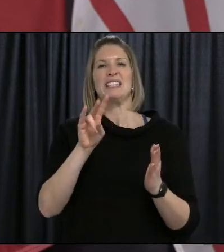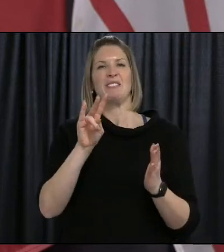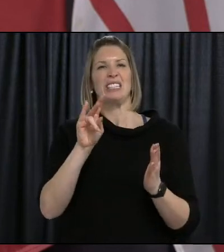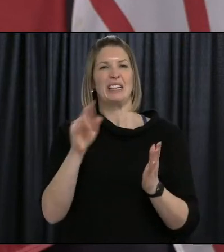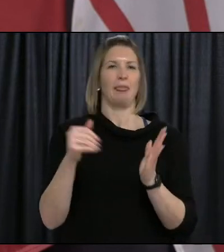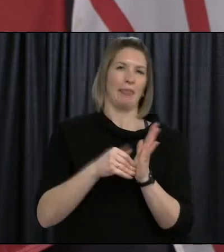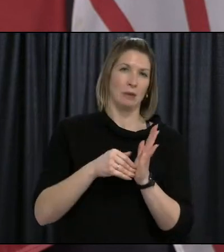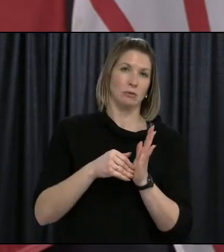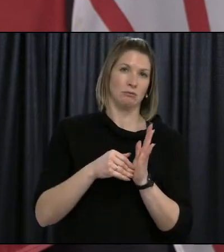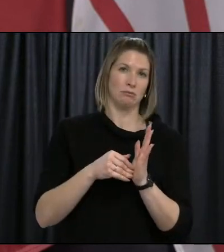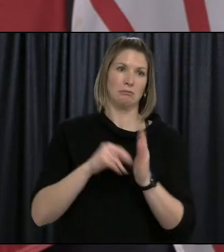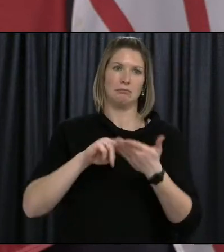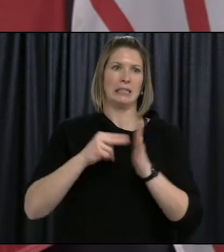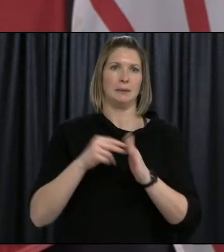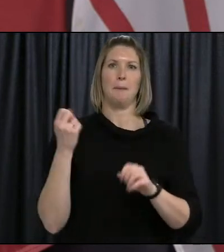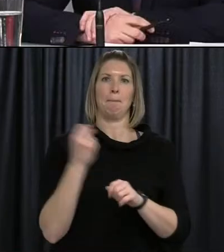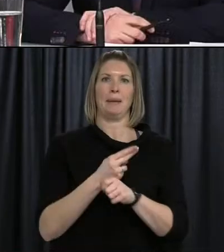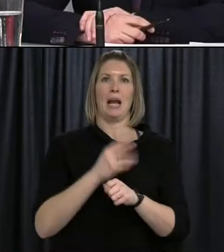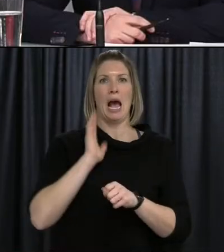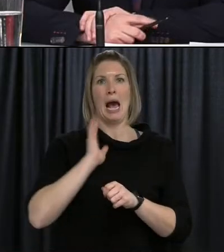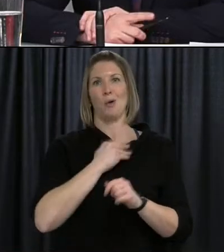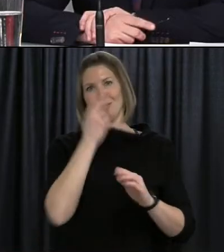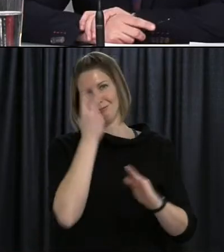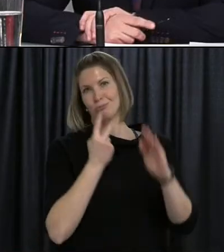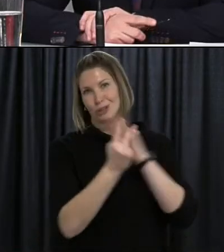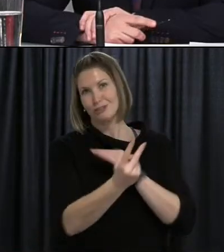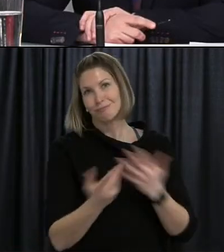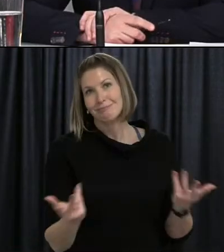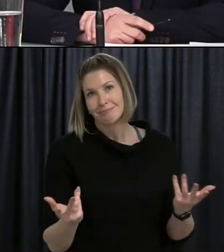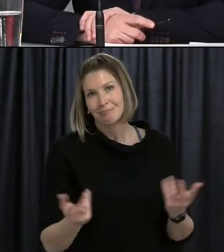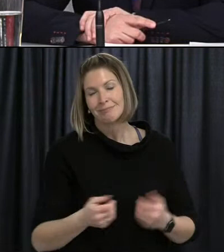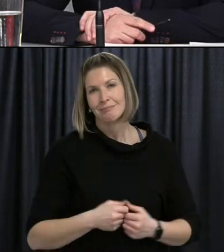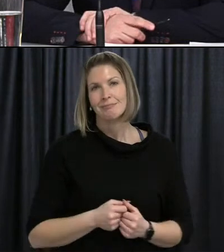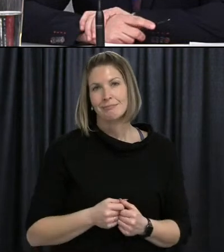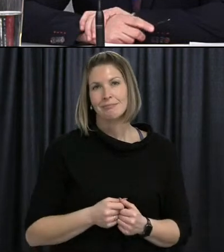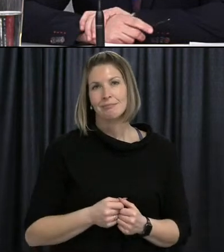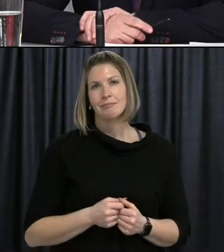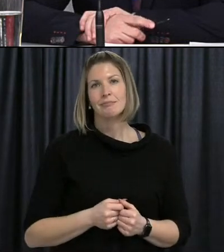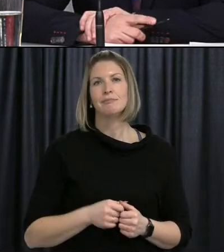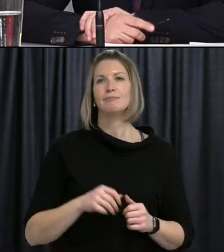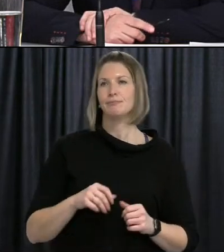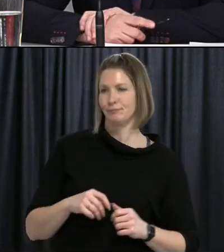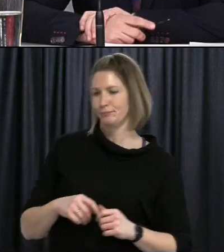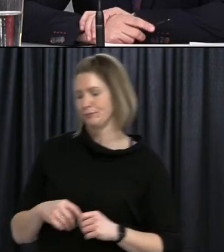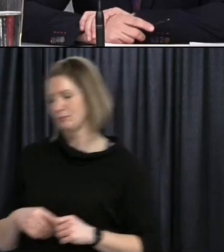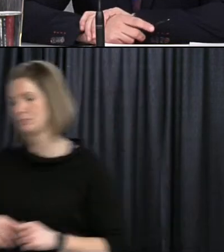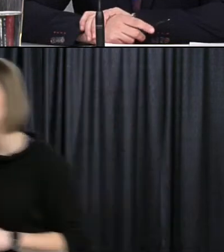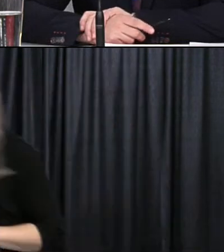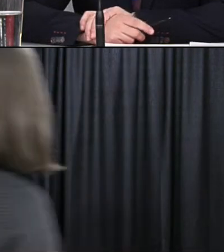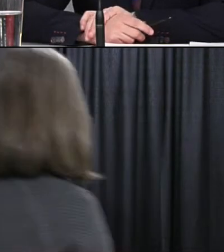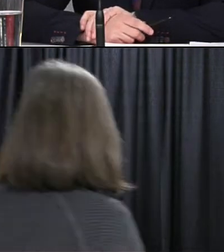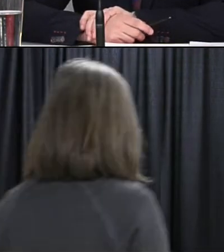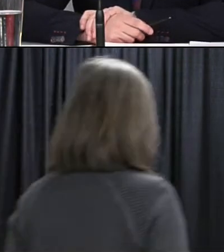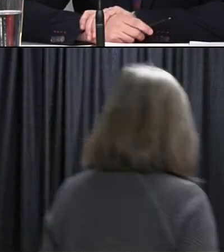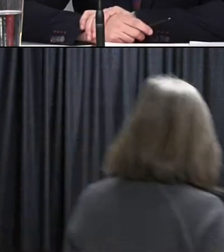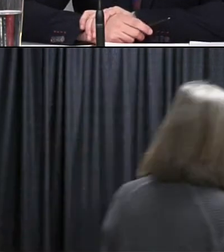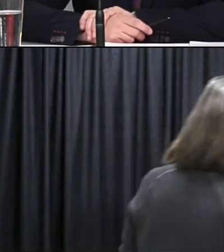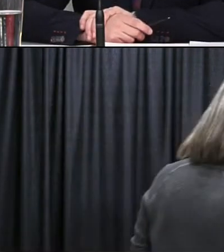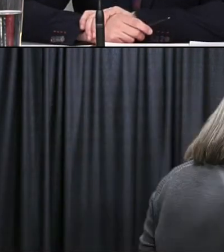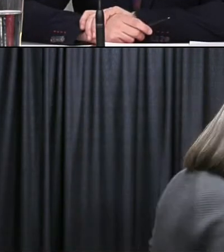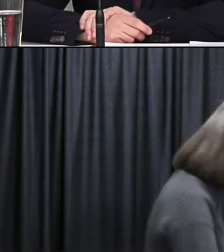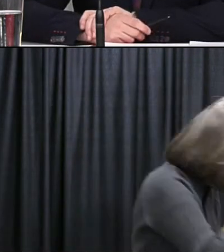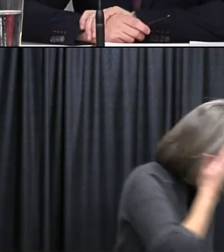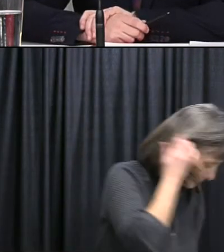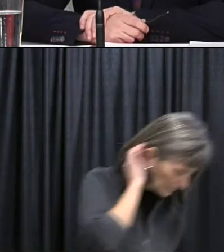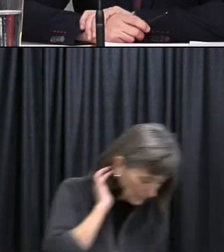target. Okay, thank you. Our next questions are from Josie Bass of Radio Canada. Please